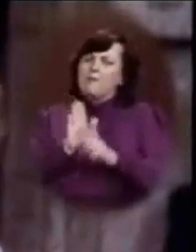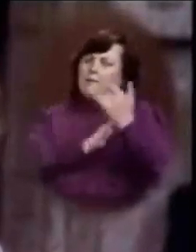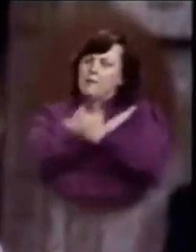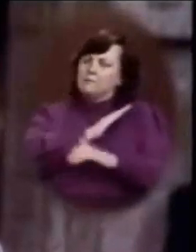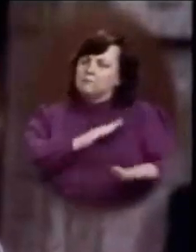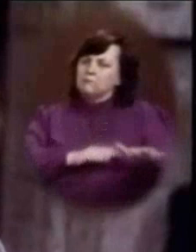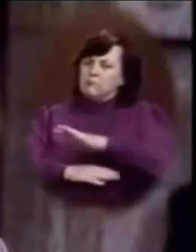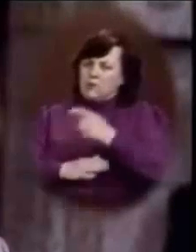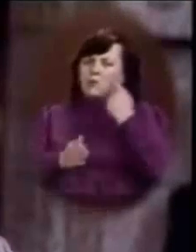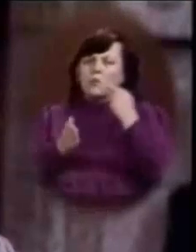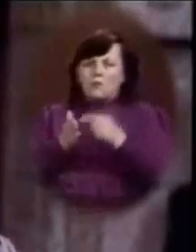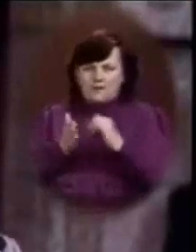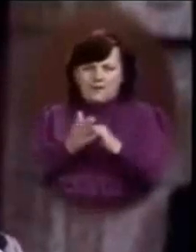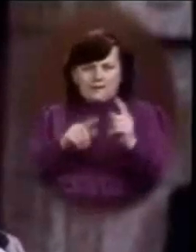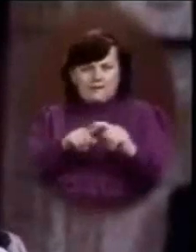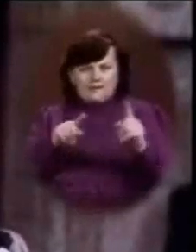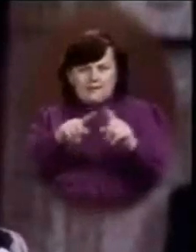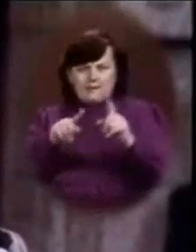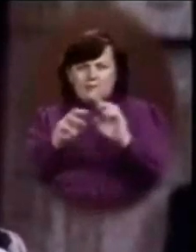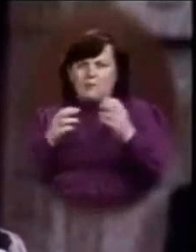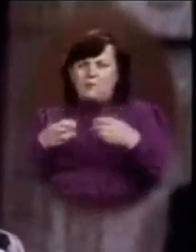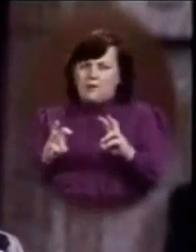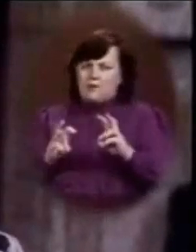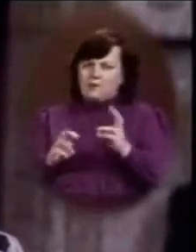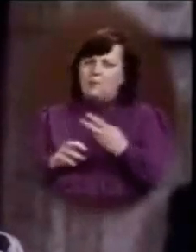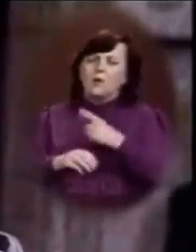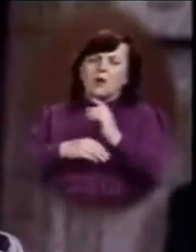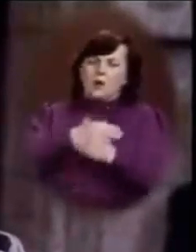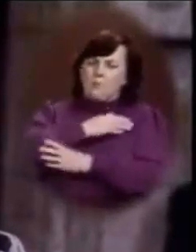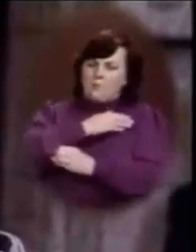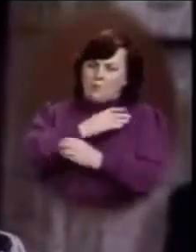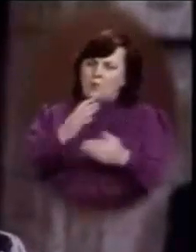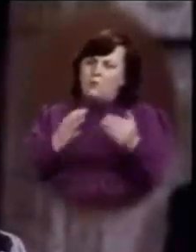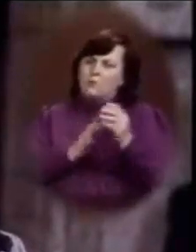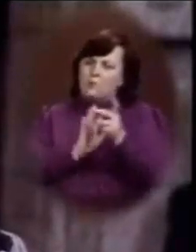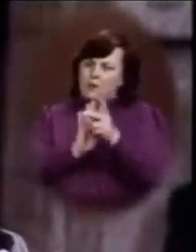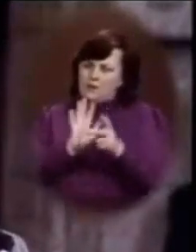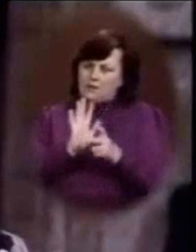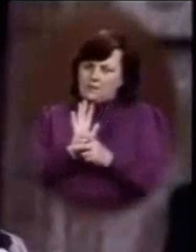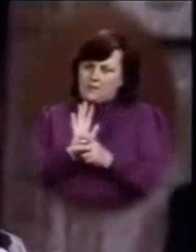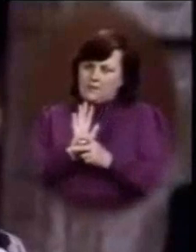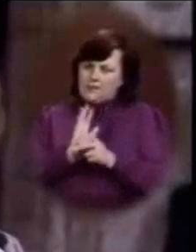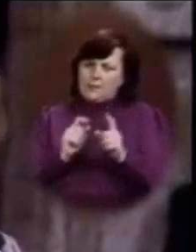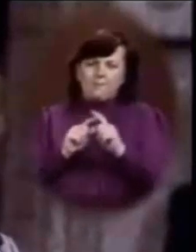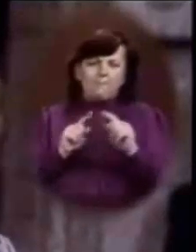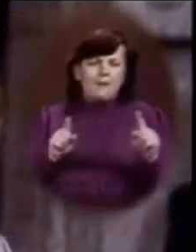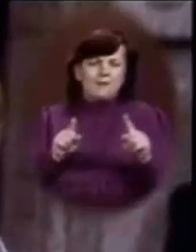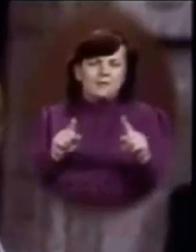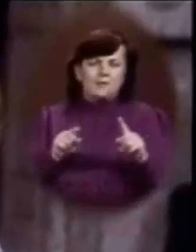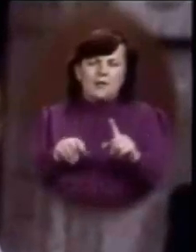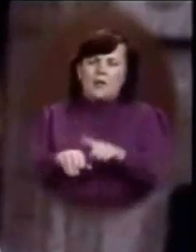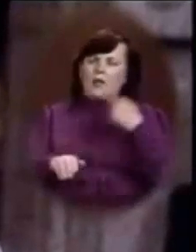that in varying degrees, we have quite needlessly been poor by policy. But we've come a long